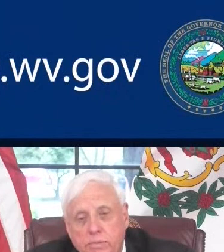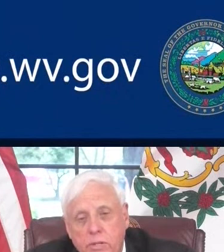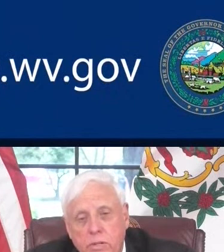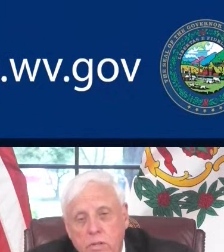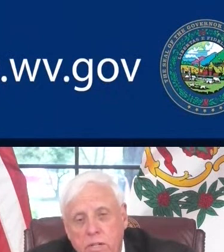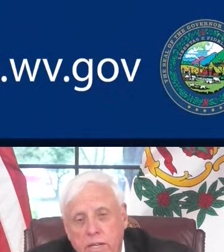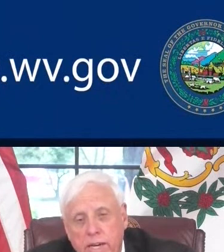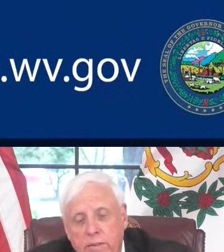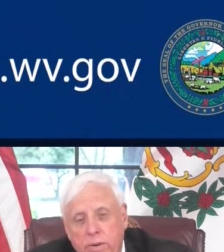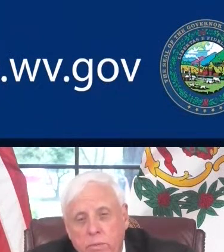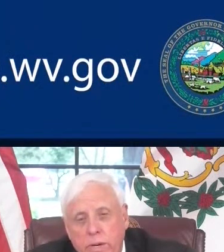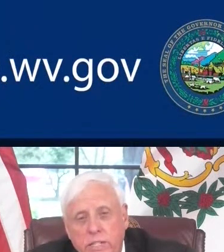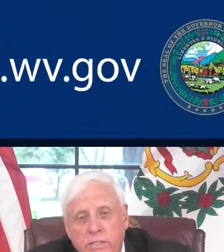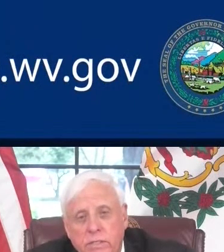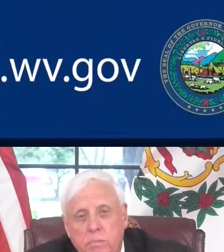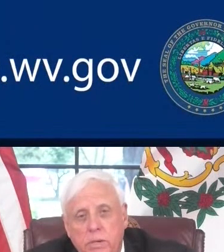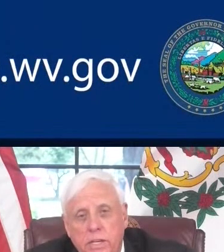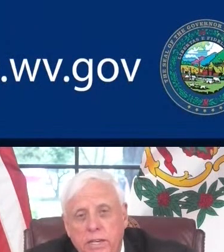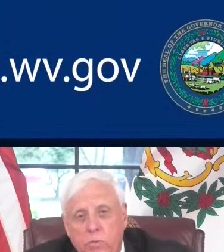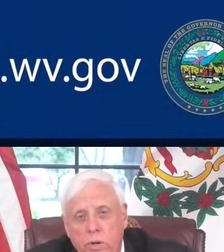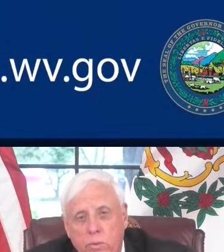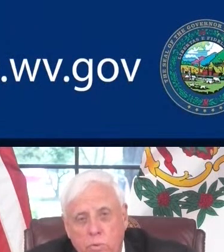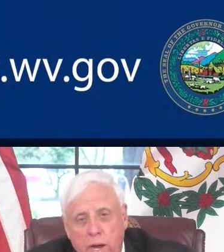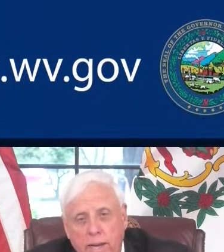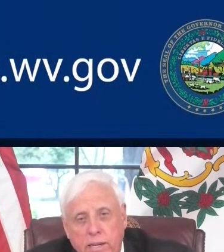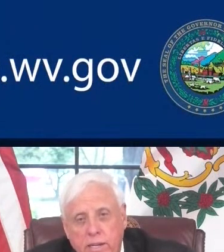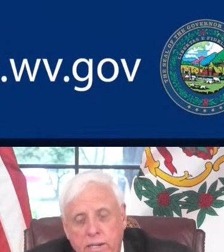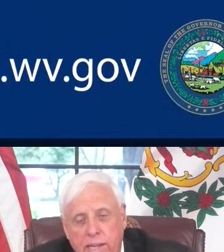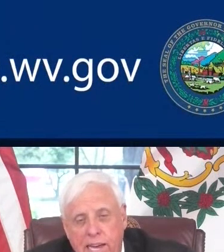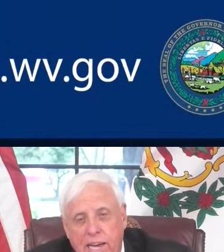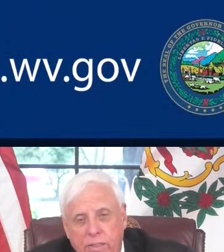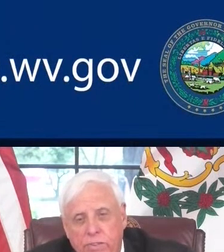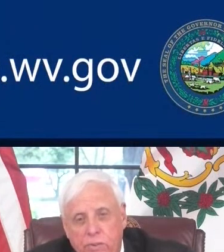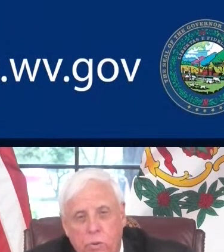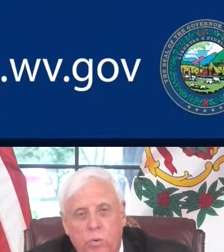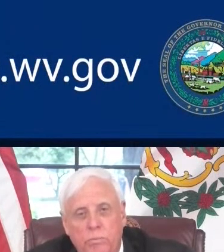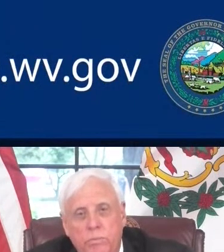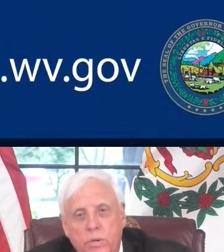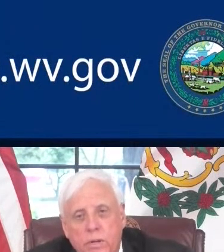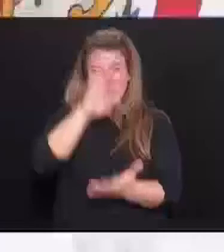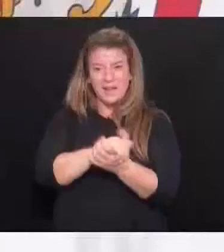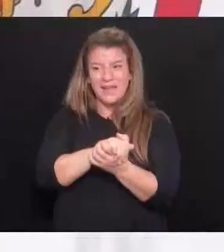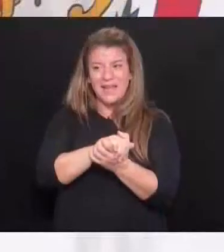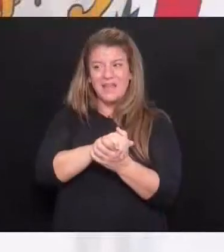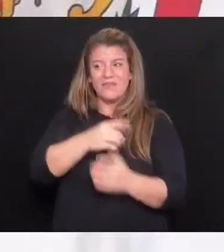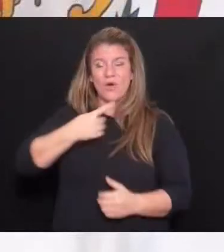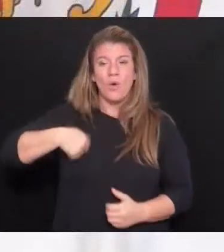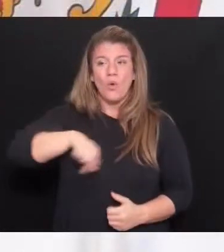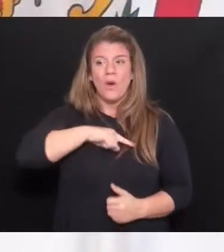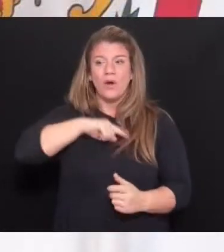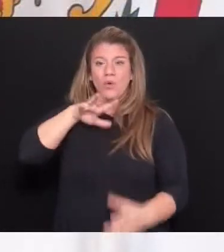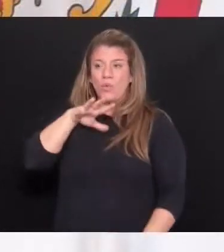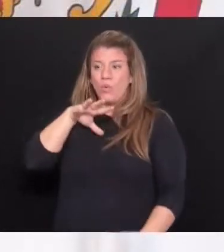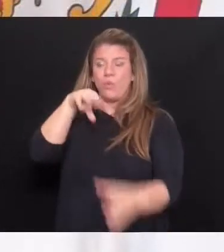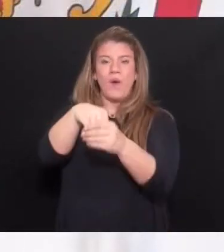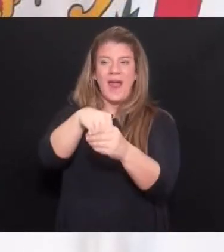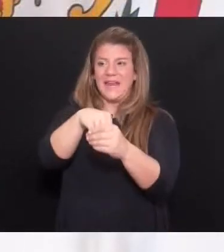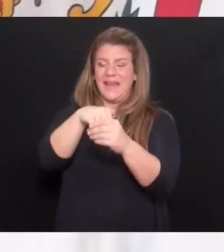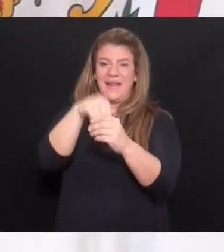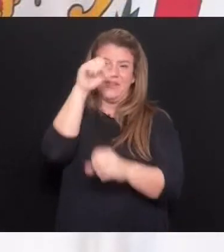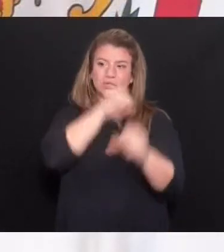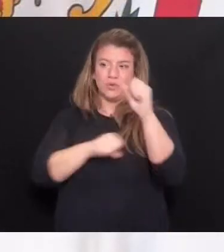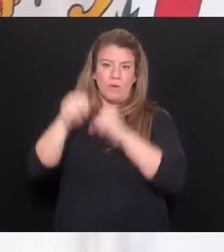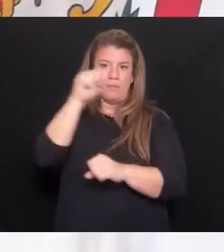There's absolutely every reason to believe we're right in the eye of the storm. we're right at the peak